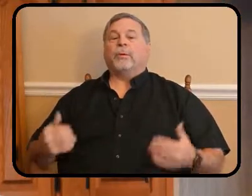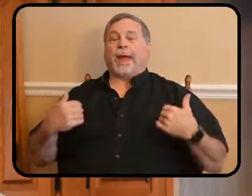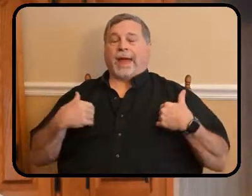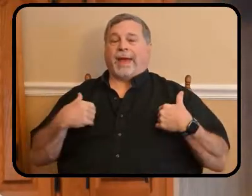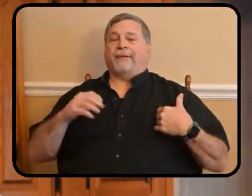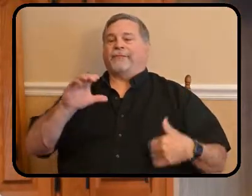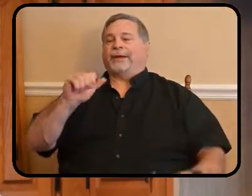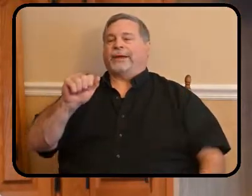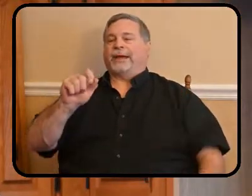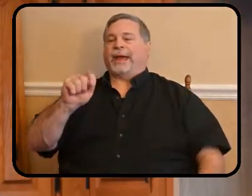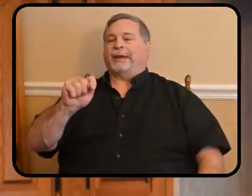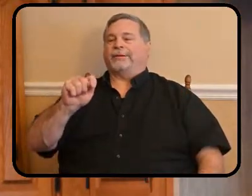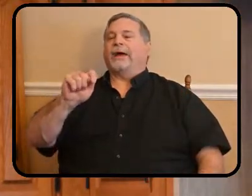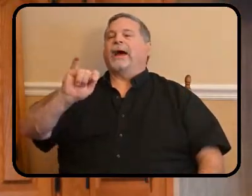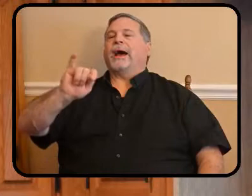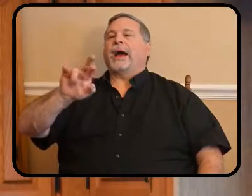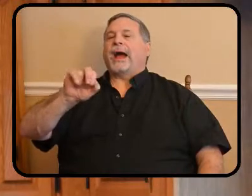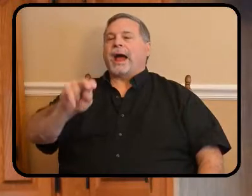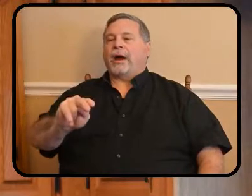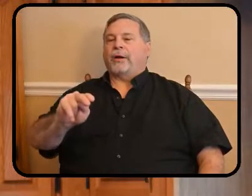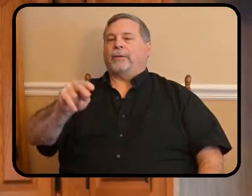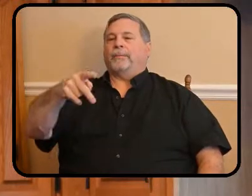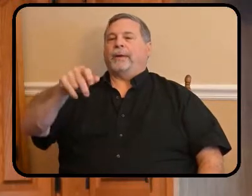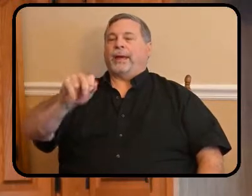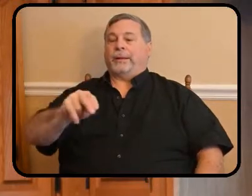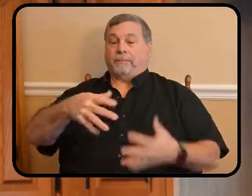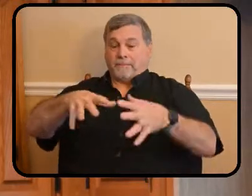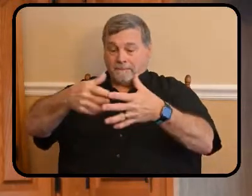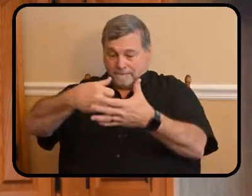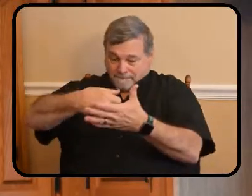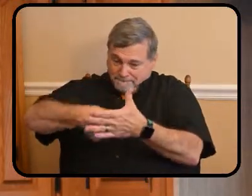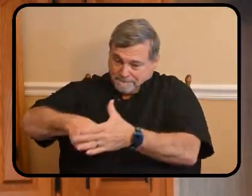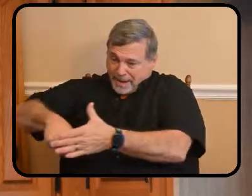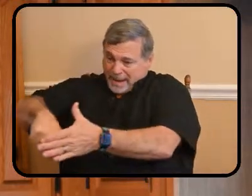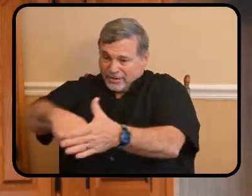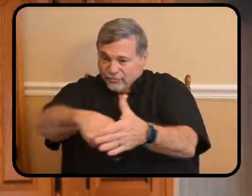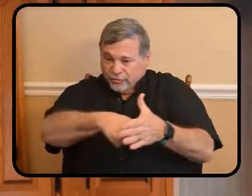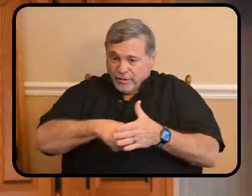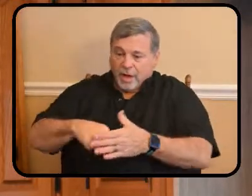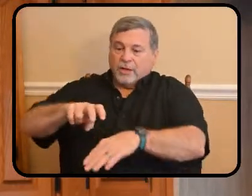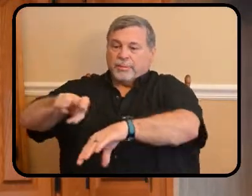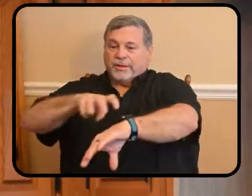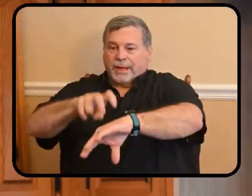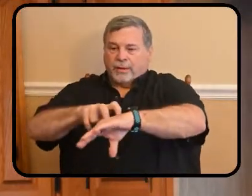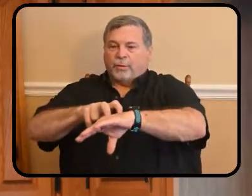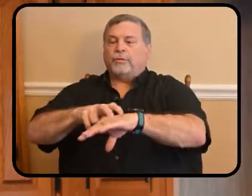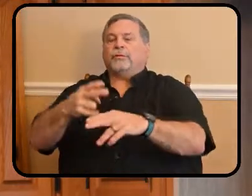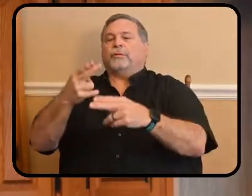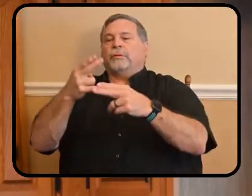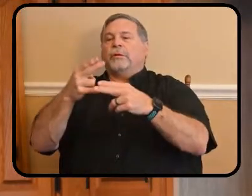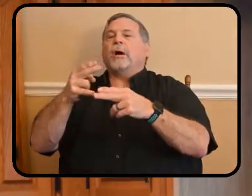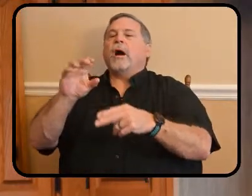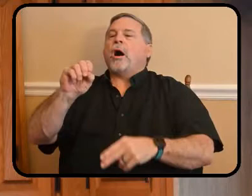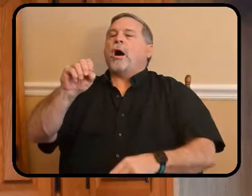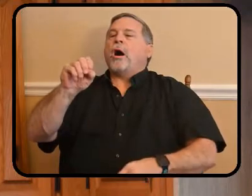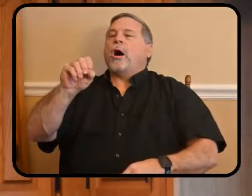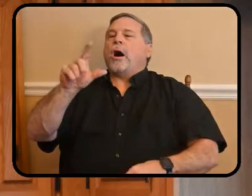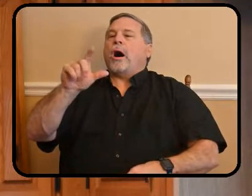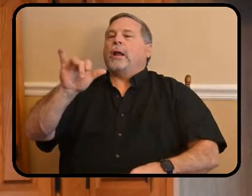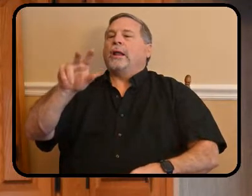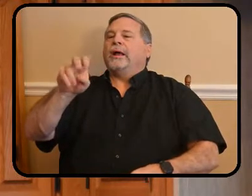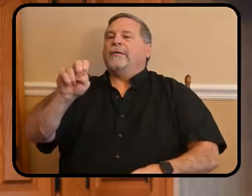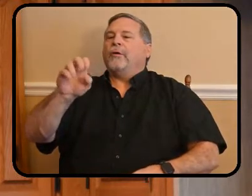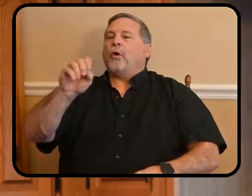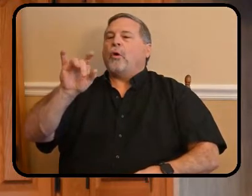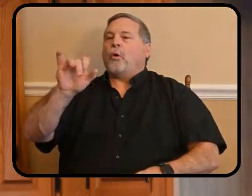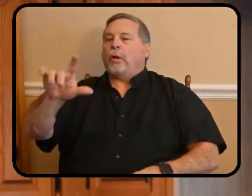pan, we had mashed those potatoes out with a little bit of olive oil, salt and pepper, put it in the oven at 425